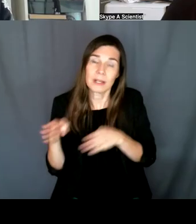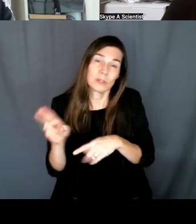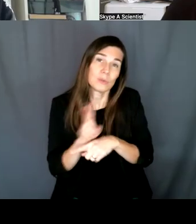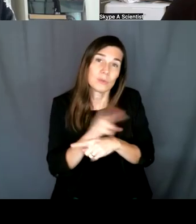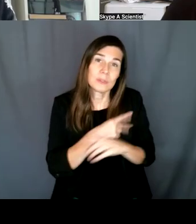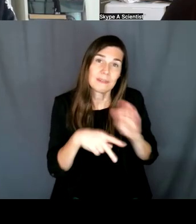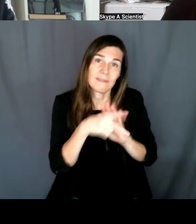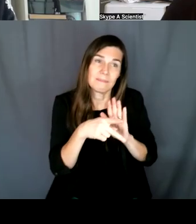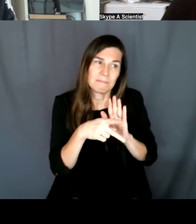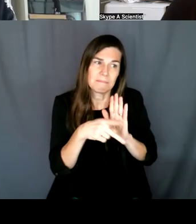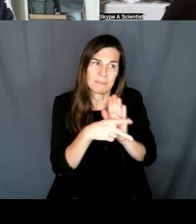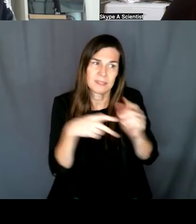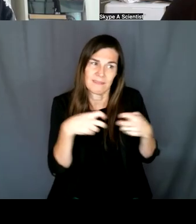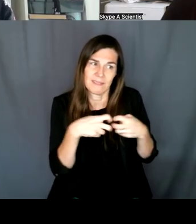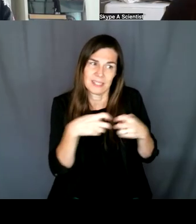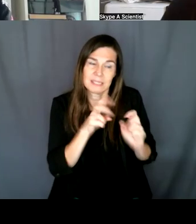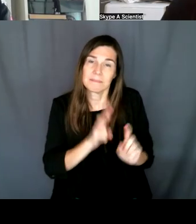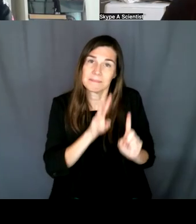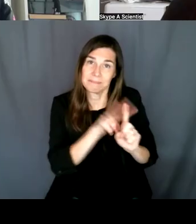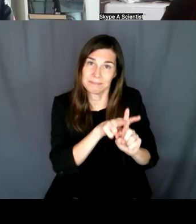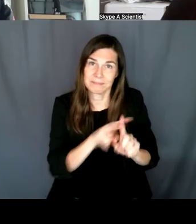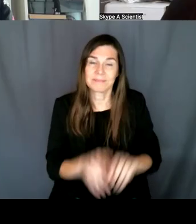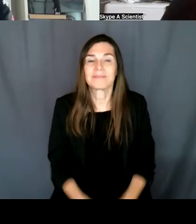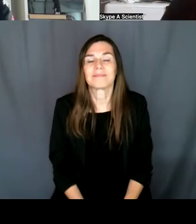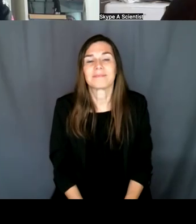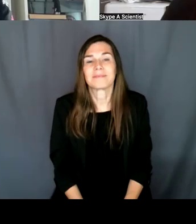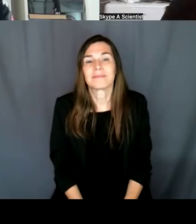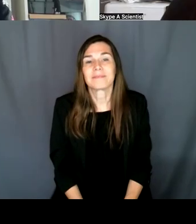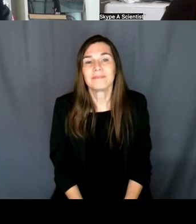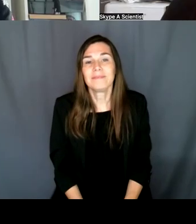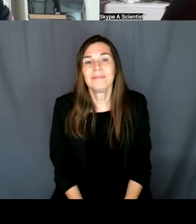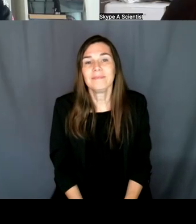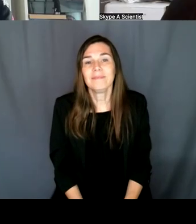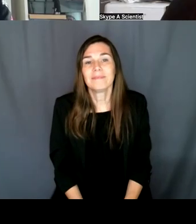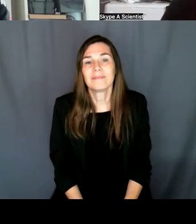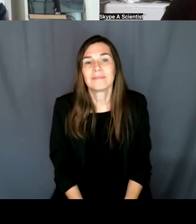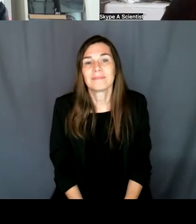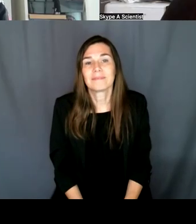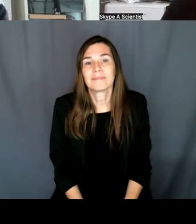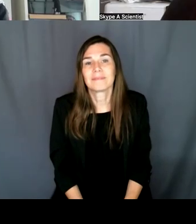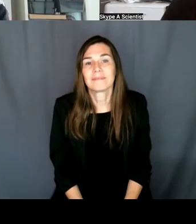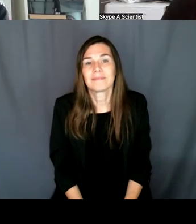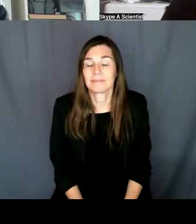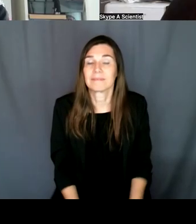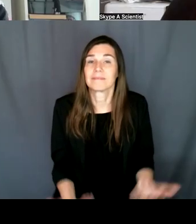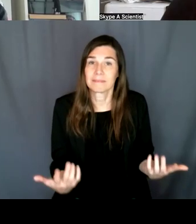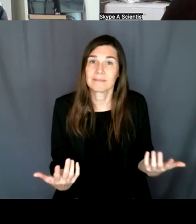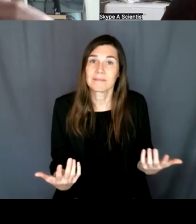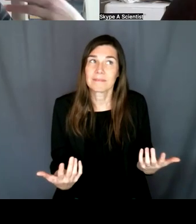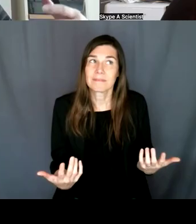this. There's also elements of we can use physics to understand things like how